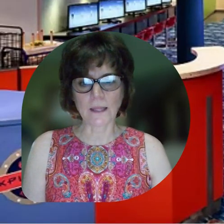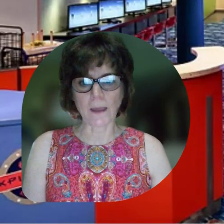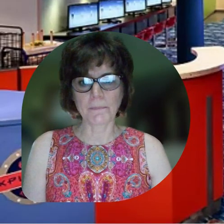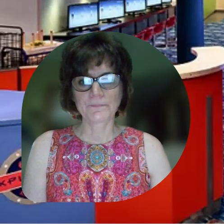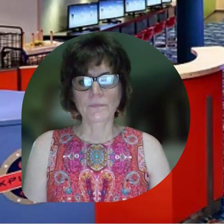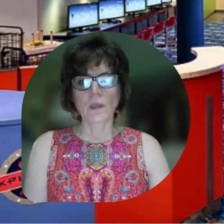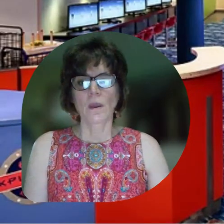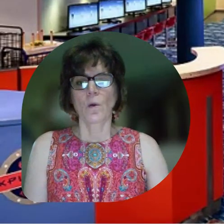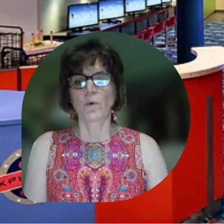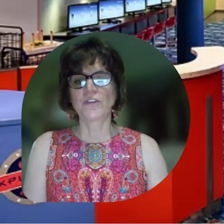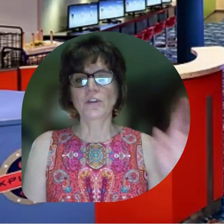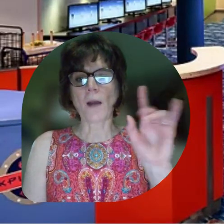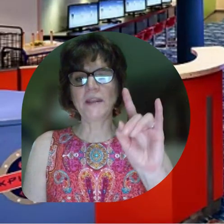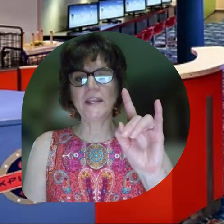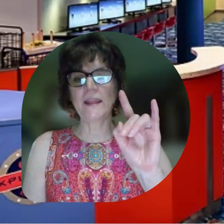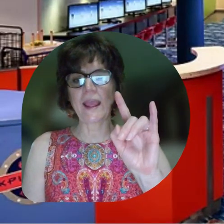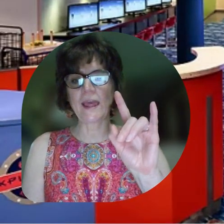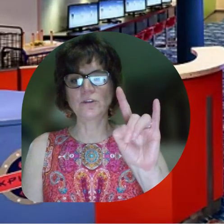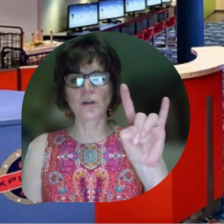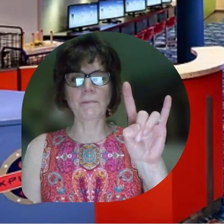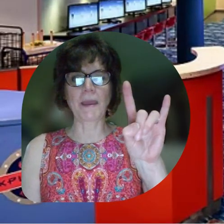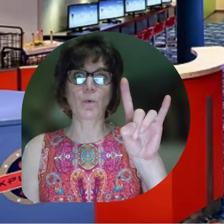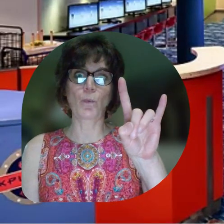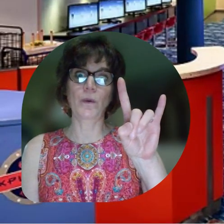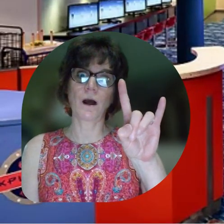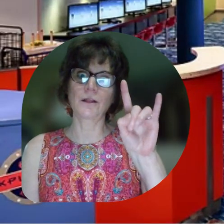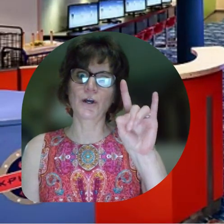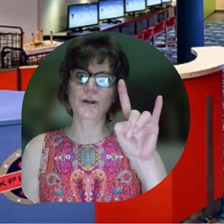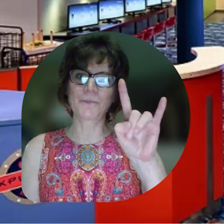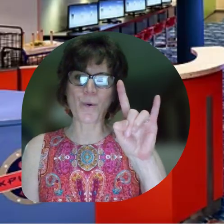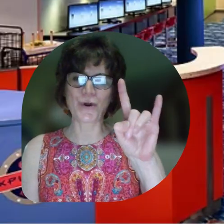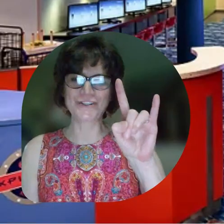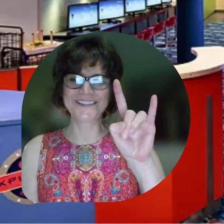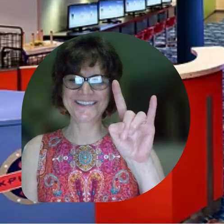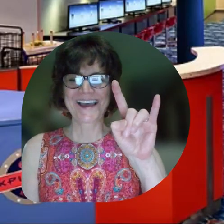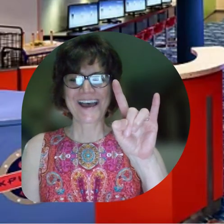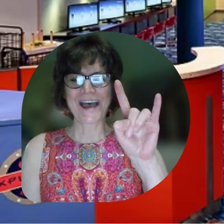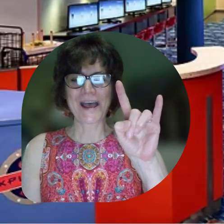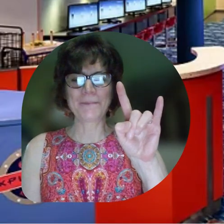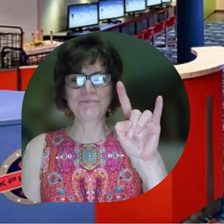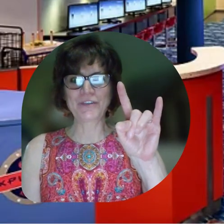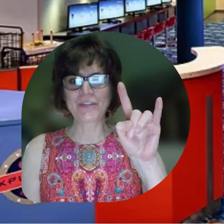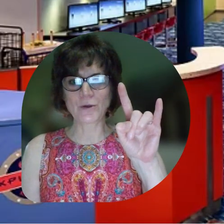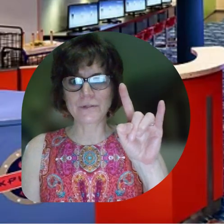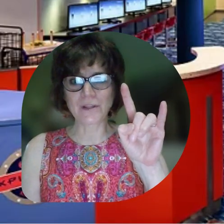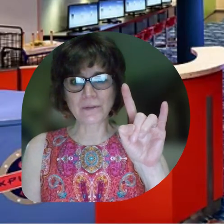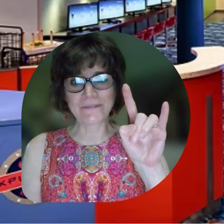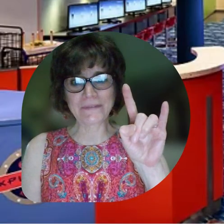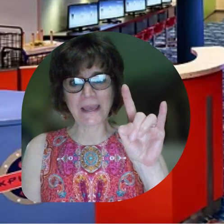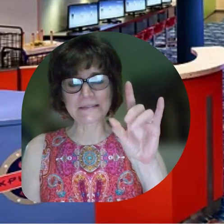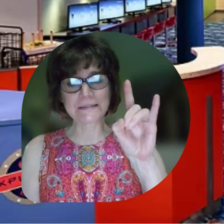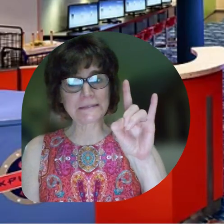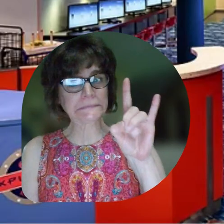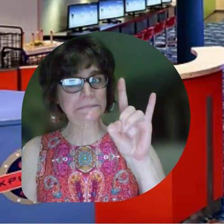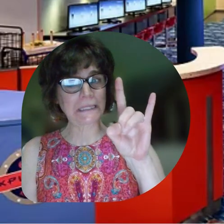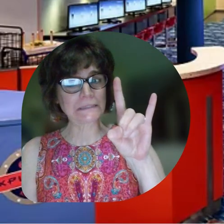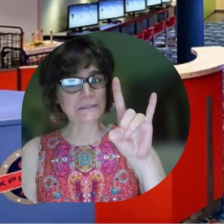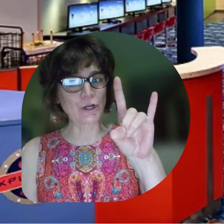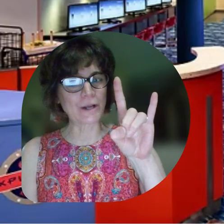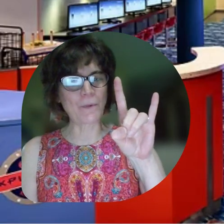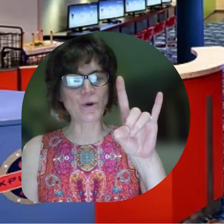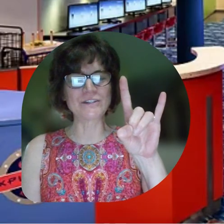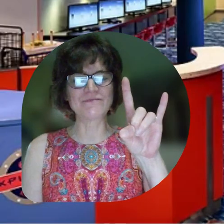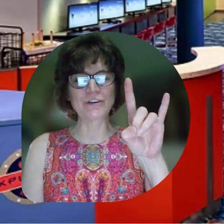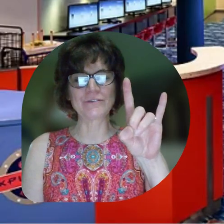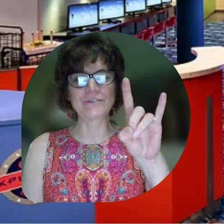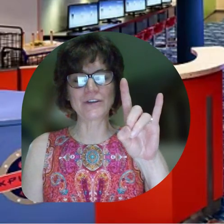Kid club. With your dominant hand, you're going to make what we call a hook 'em horns. For those that don't live in Texas, that's a hook